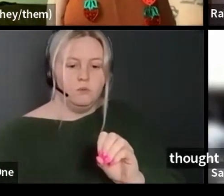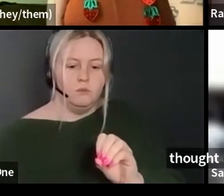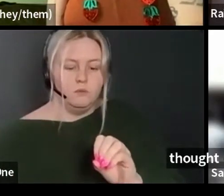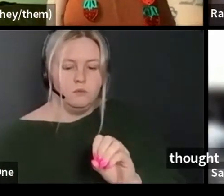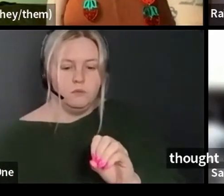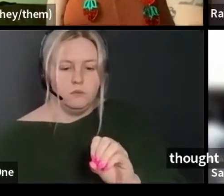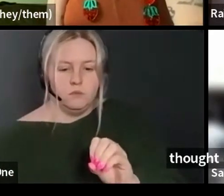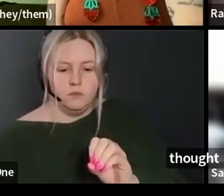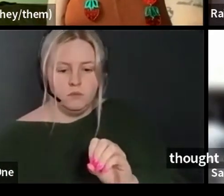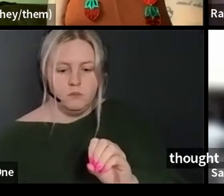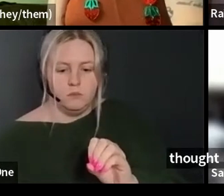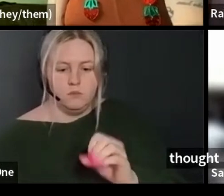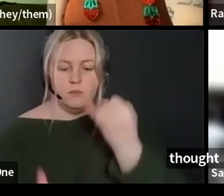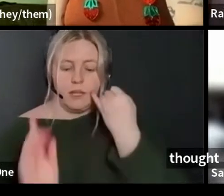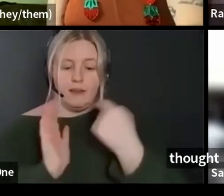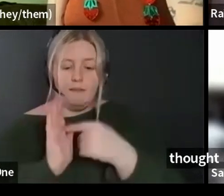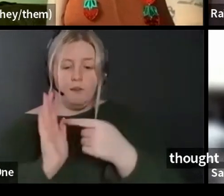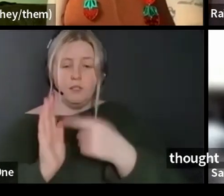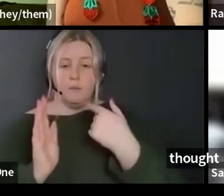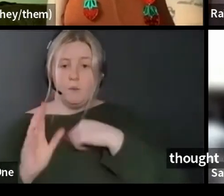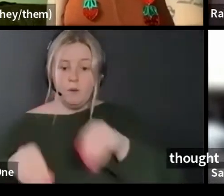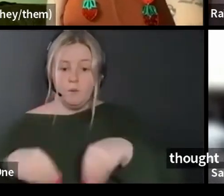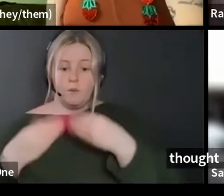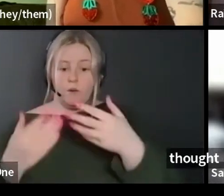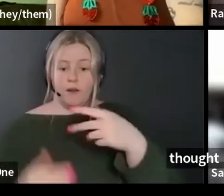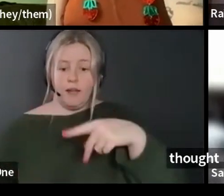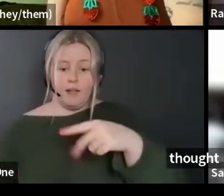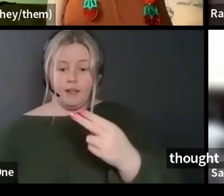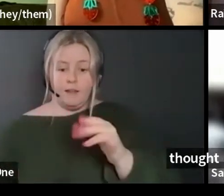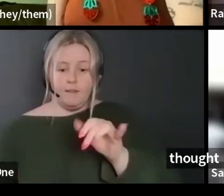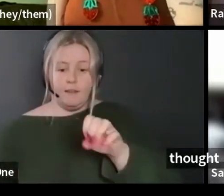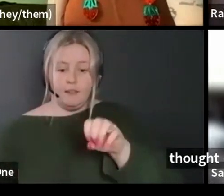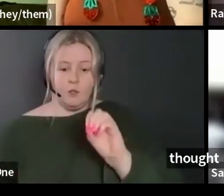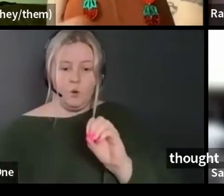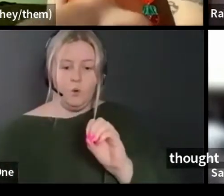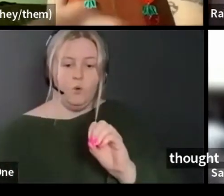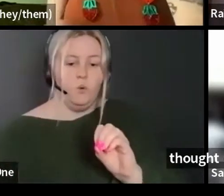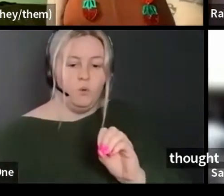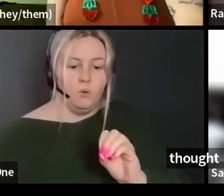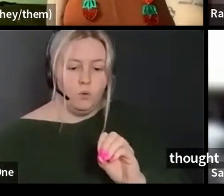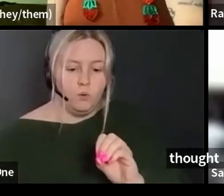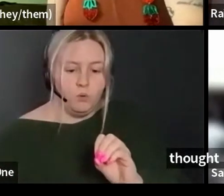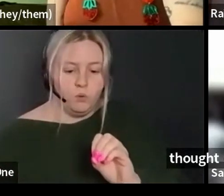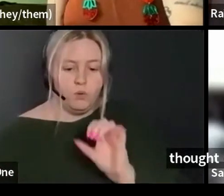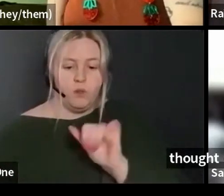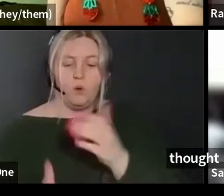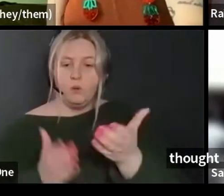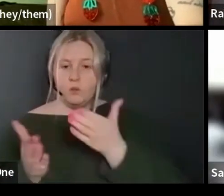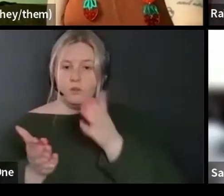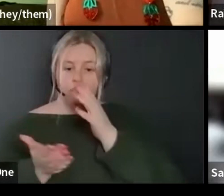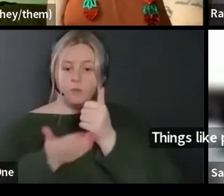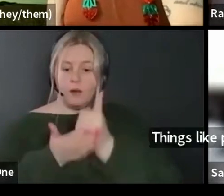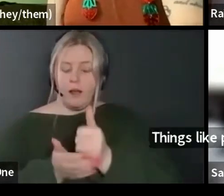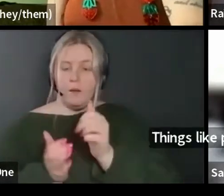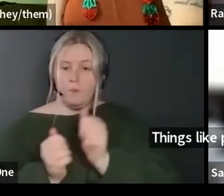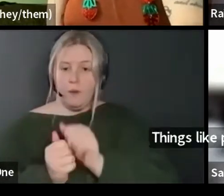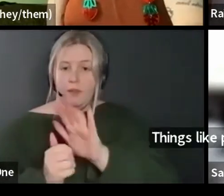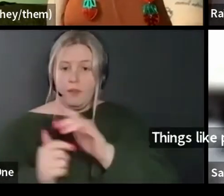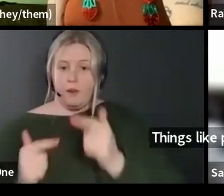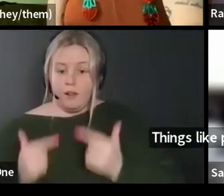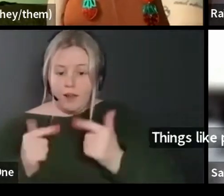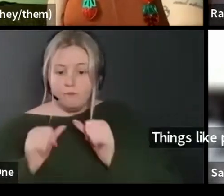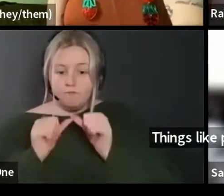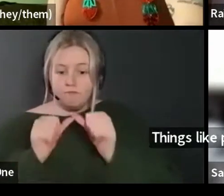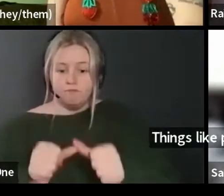providing somebody physiotherapy, these would actually be life-prolonging services that would dramatically improve their quality of life.